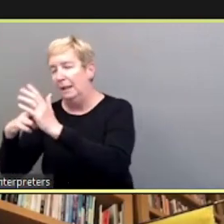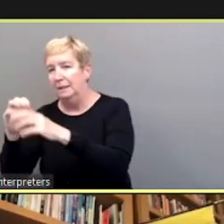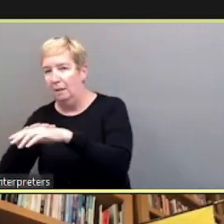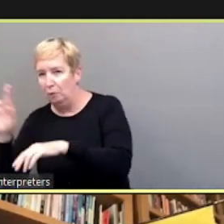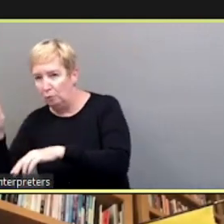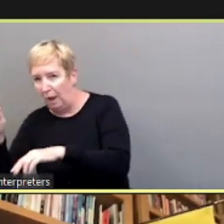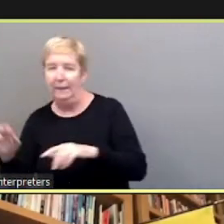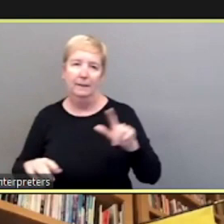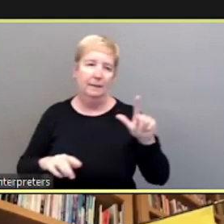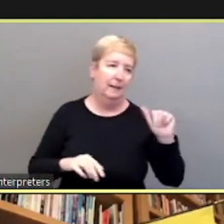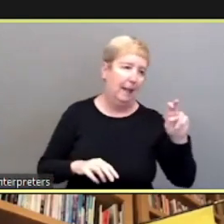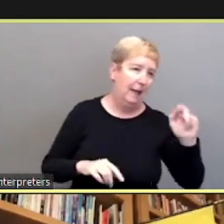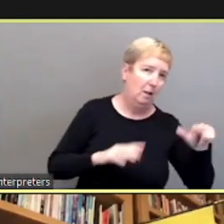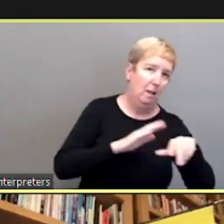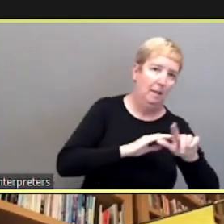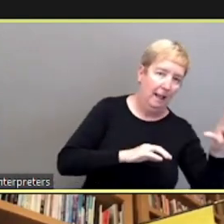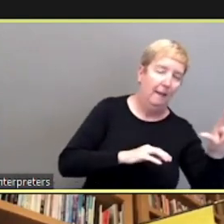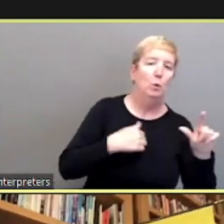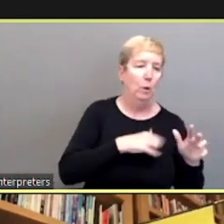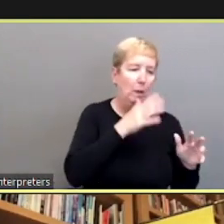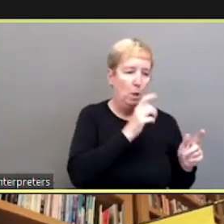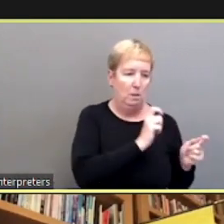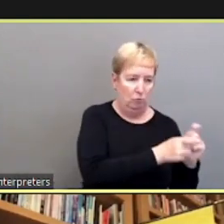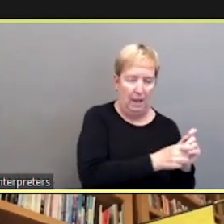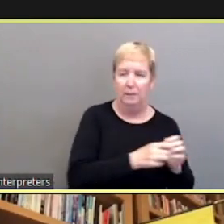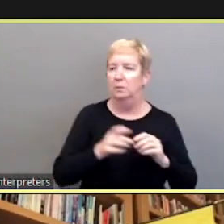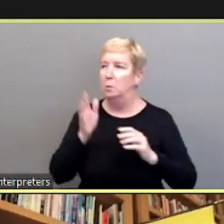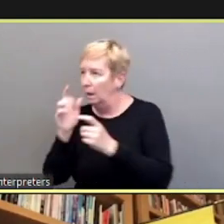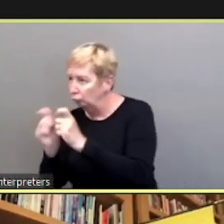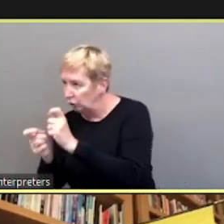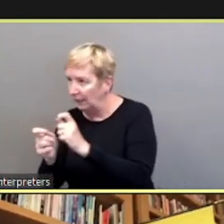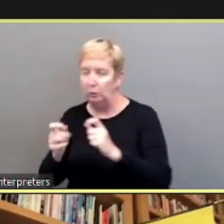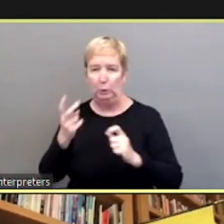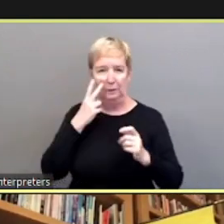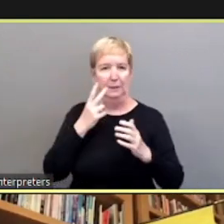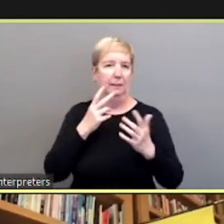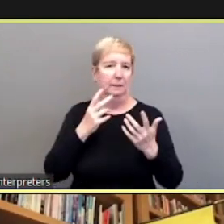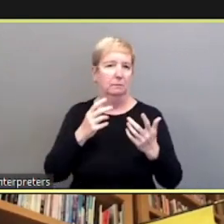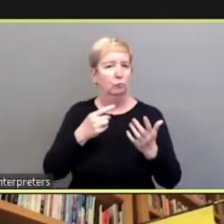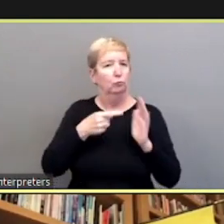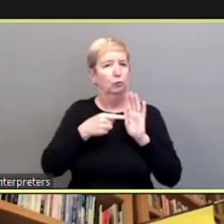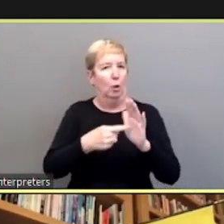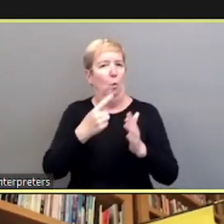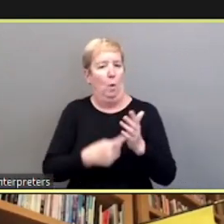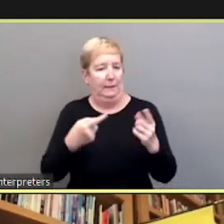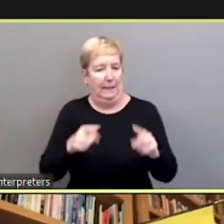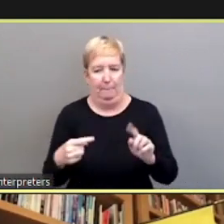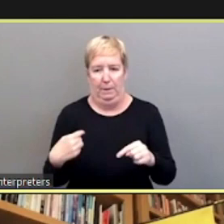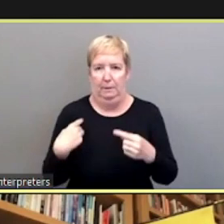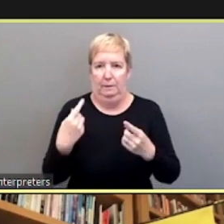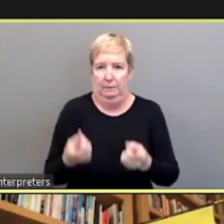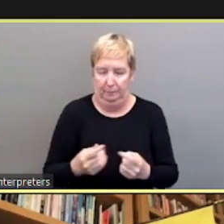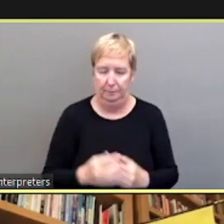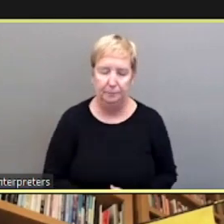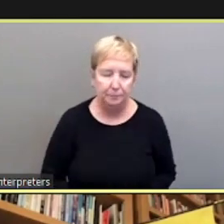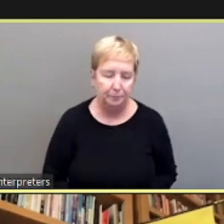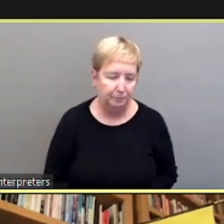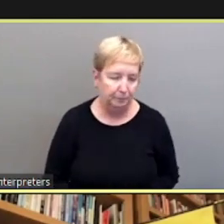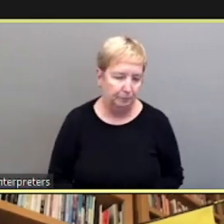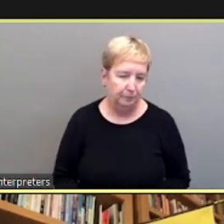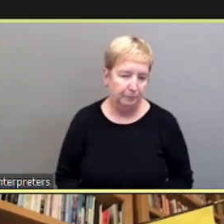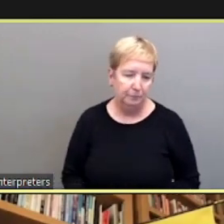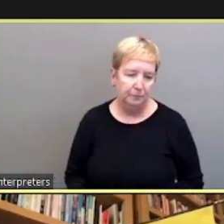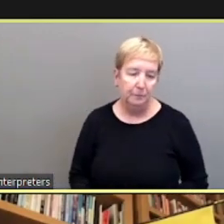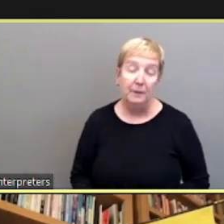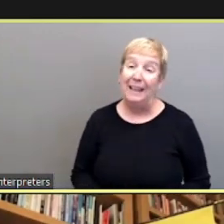our modeling algorithm to adjust for these changes we're seeing in real life. And again, given the